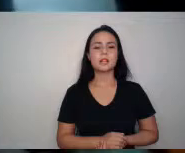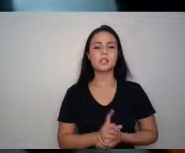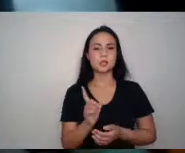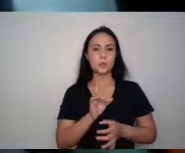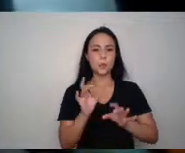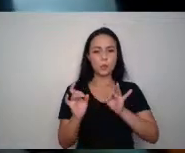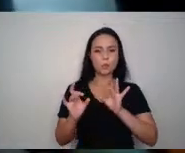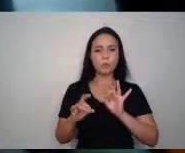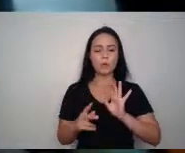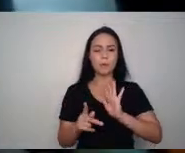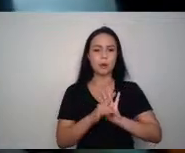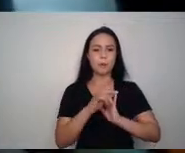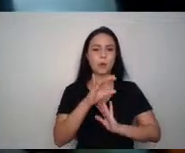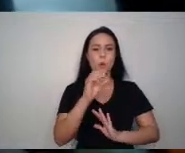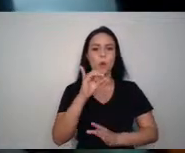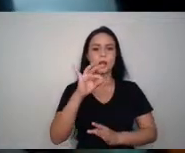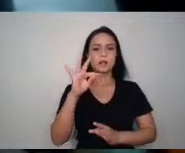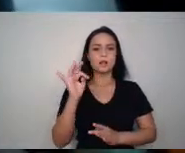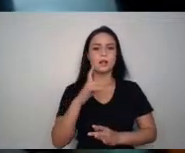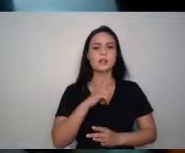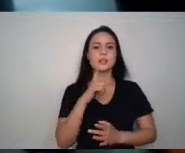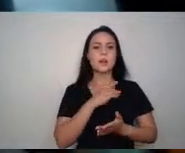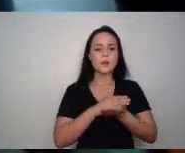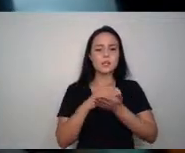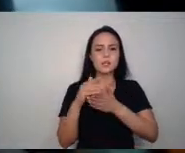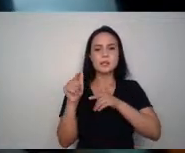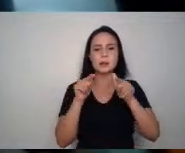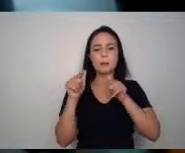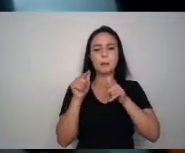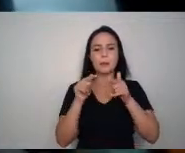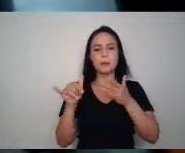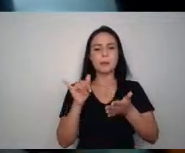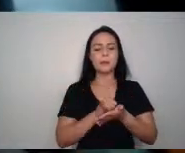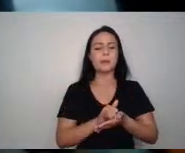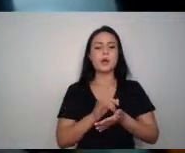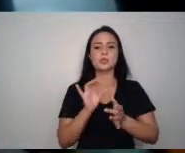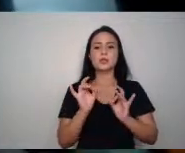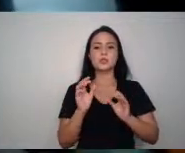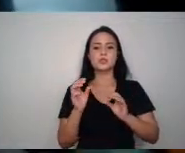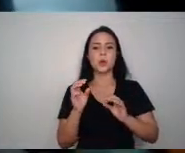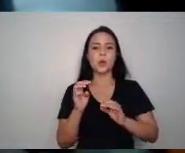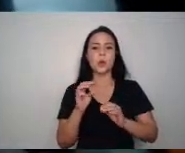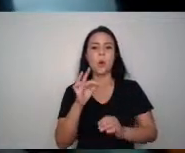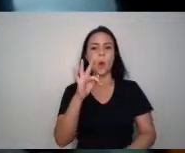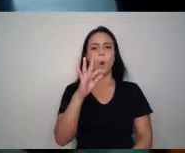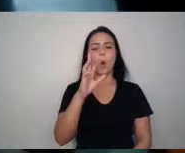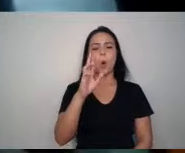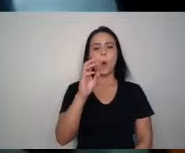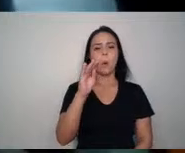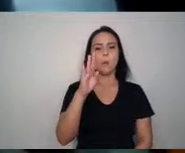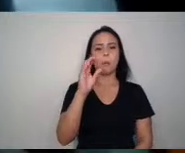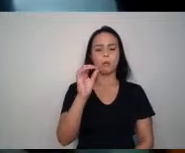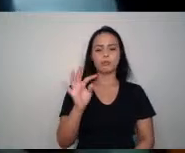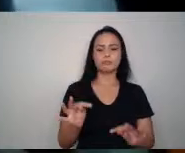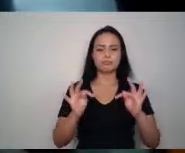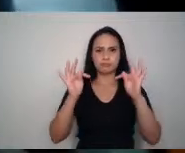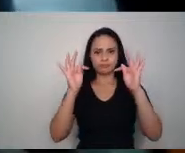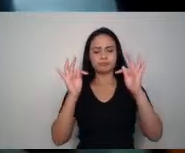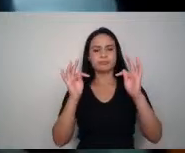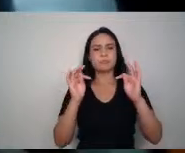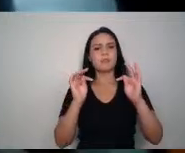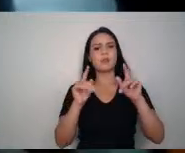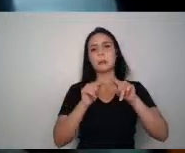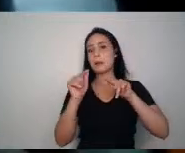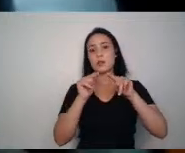of Philadelphia. And the ILO, it also said that the job